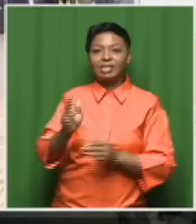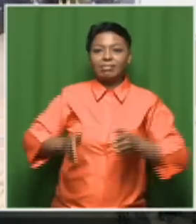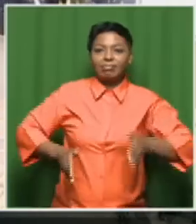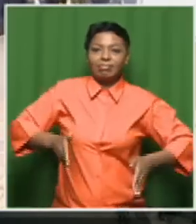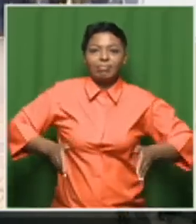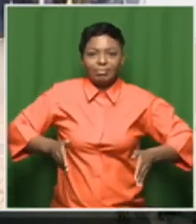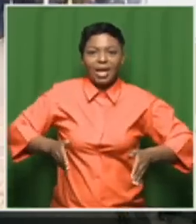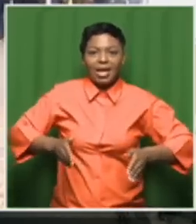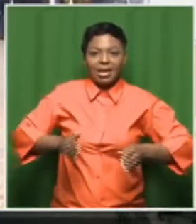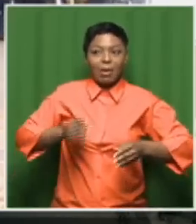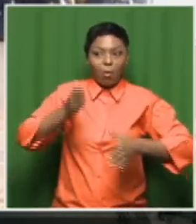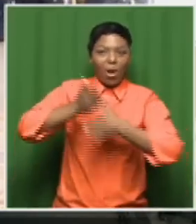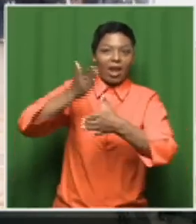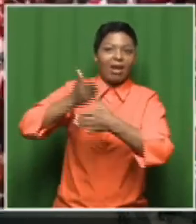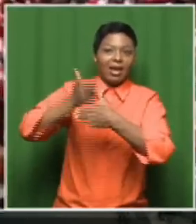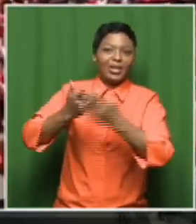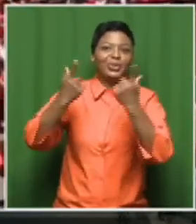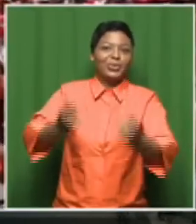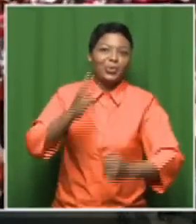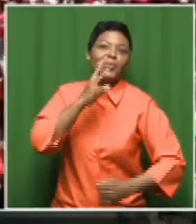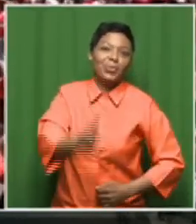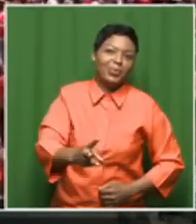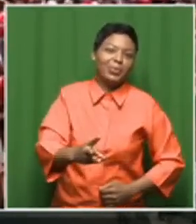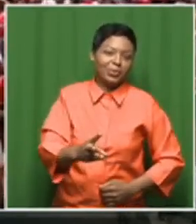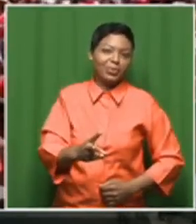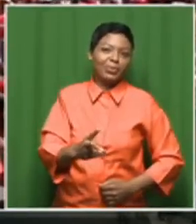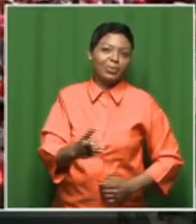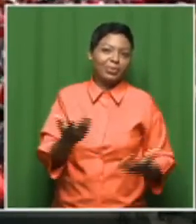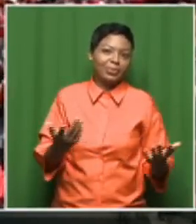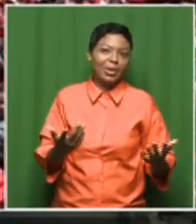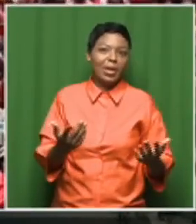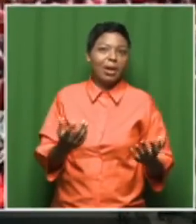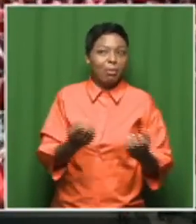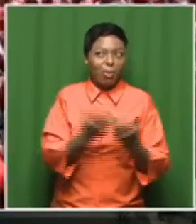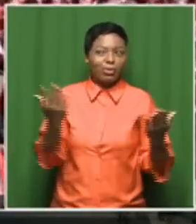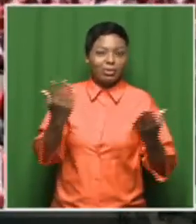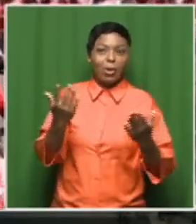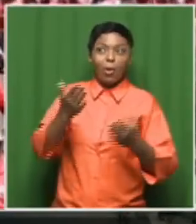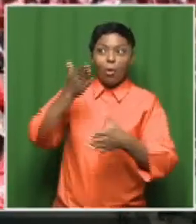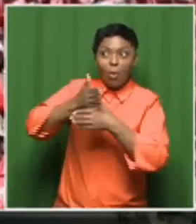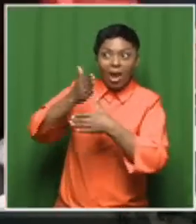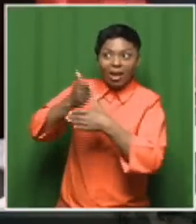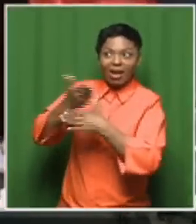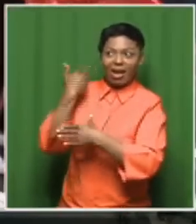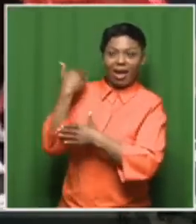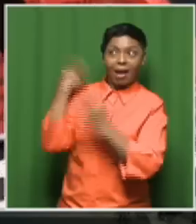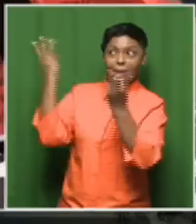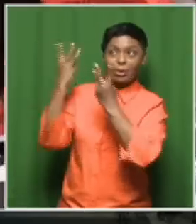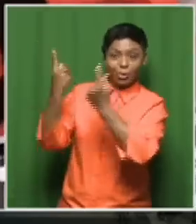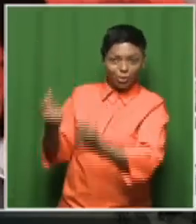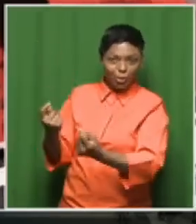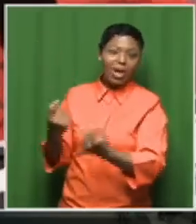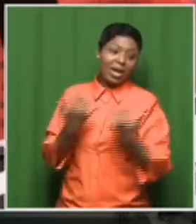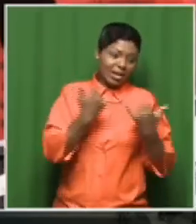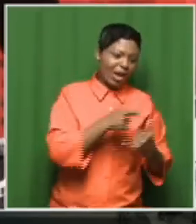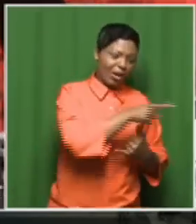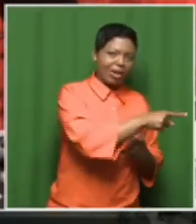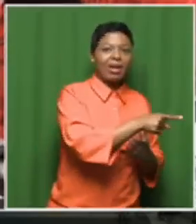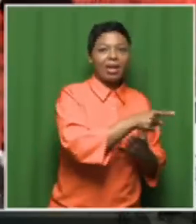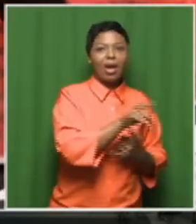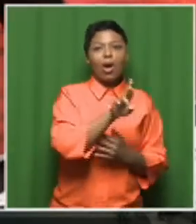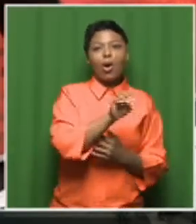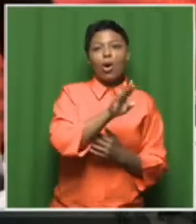in making, if they do that, making most of humanity redundant. So you have some of the wealthier people, such